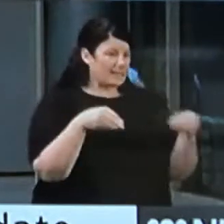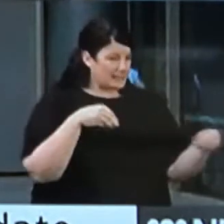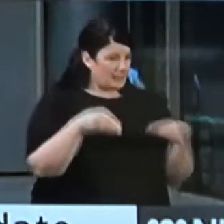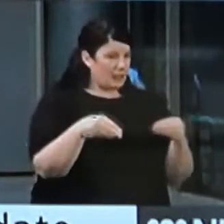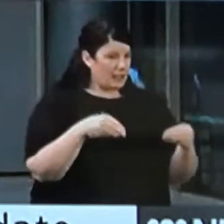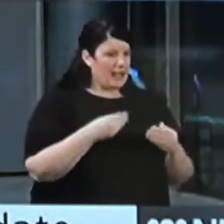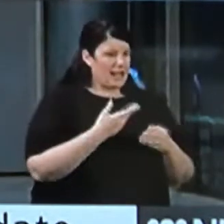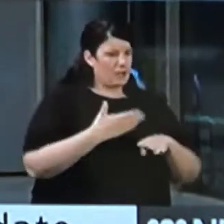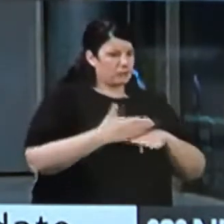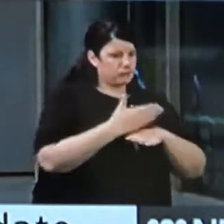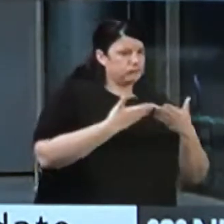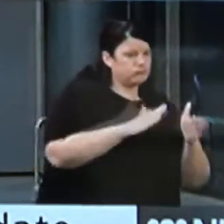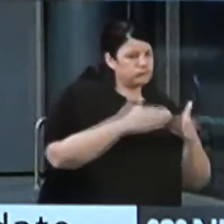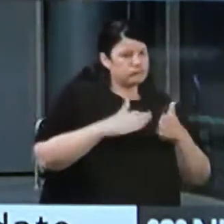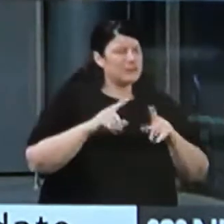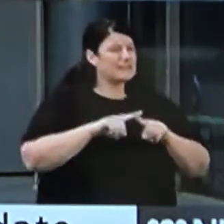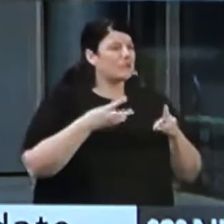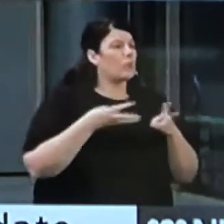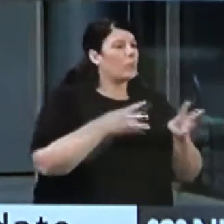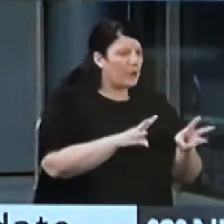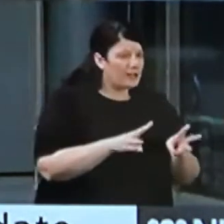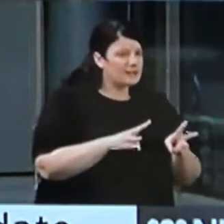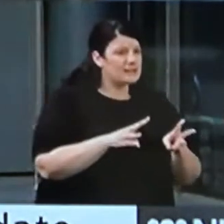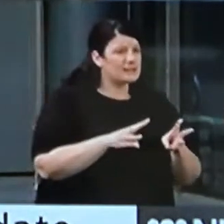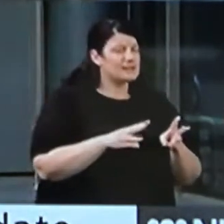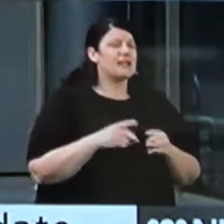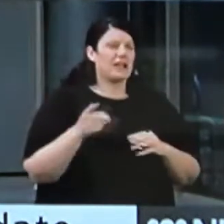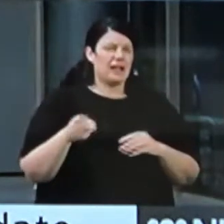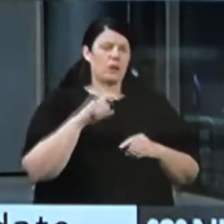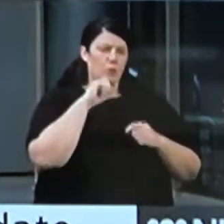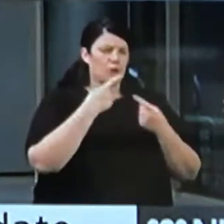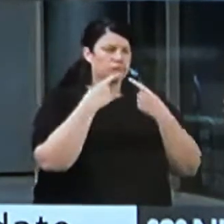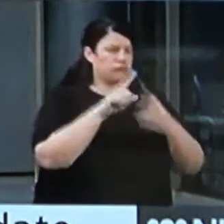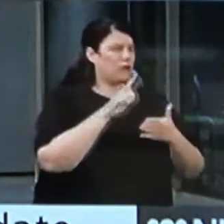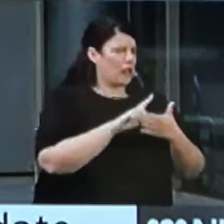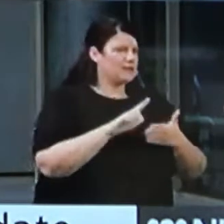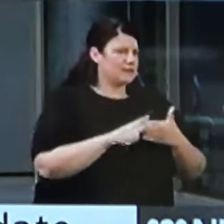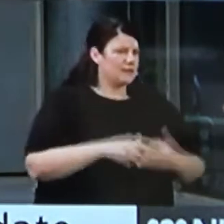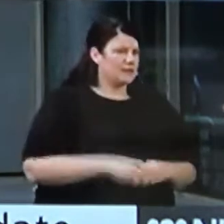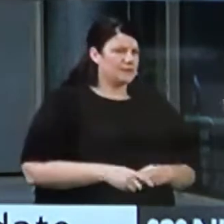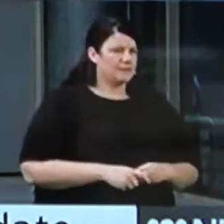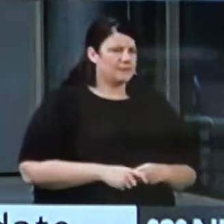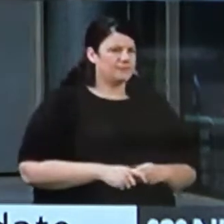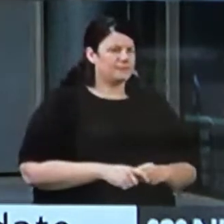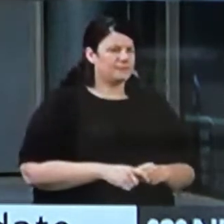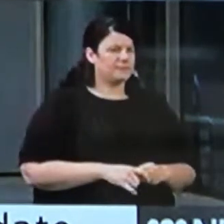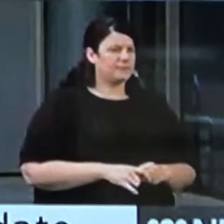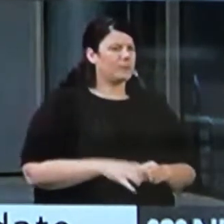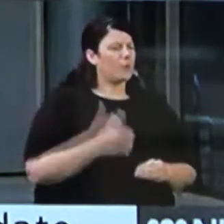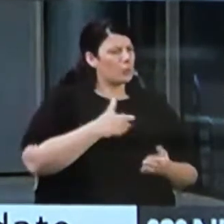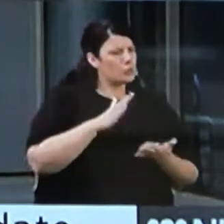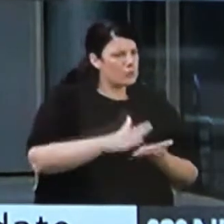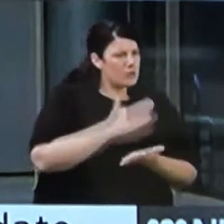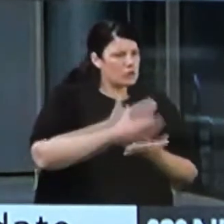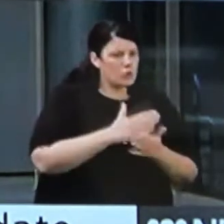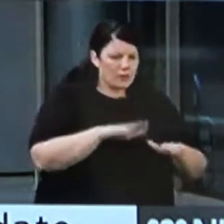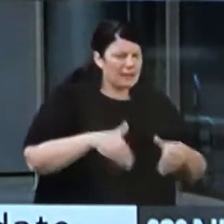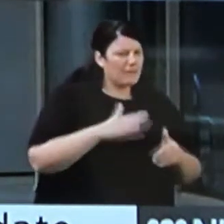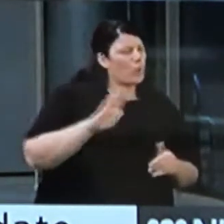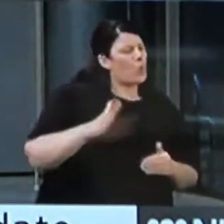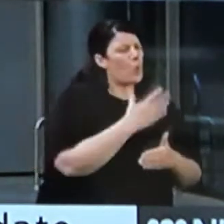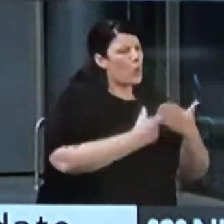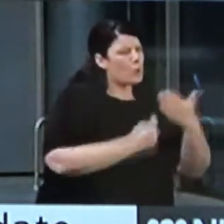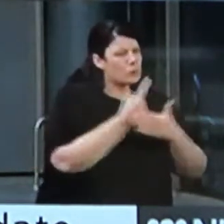they operate, and I'll allow him to make those announcements. But really, the core of that is to make sure we provide